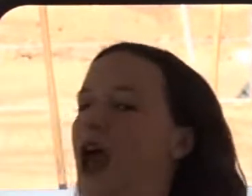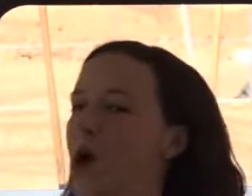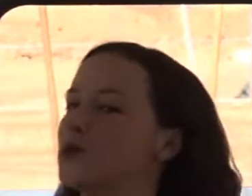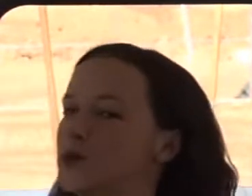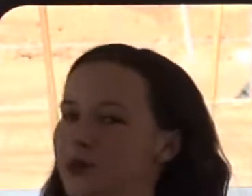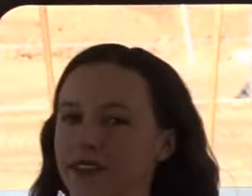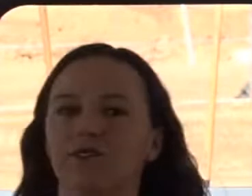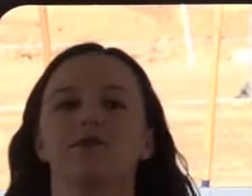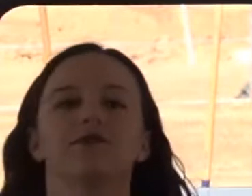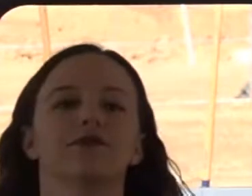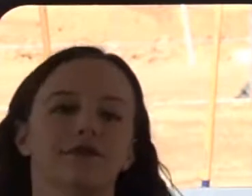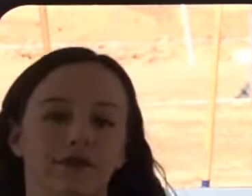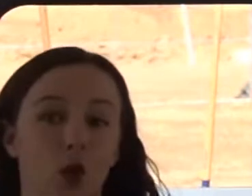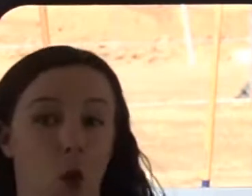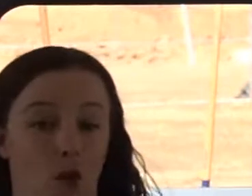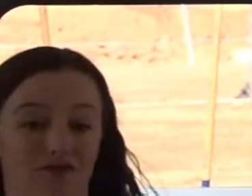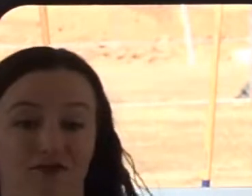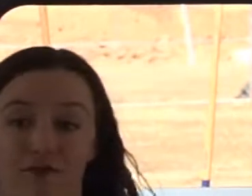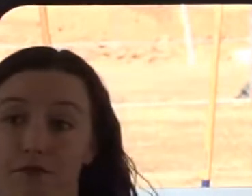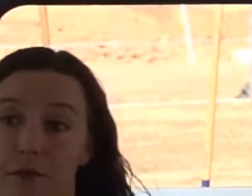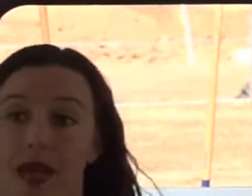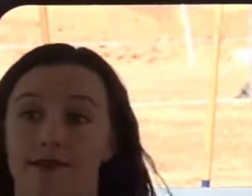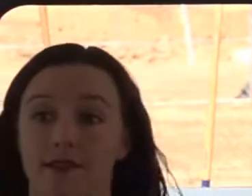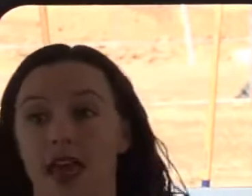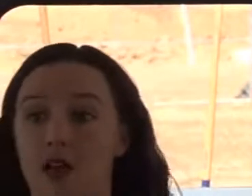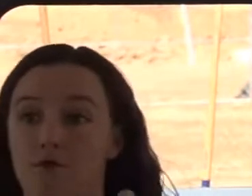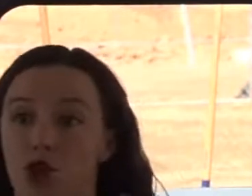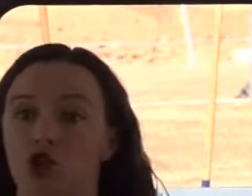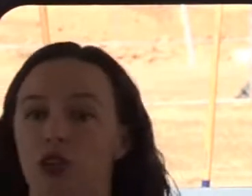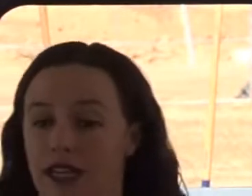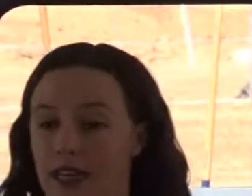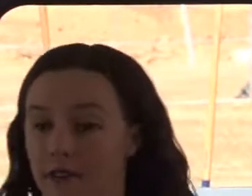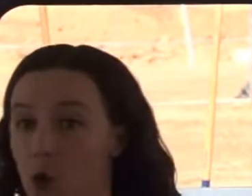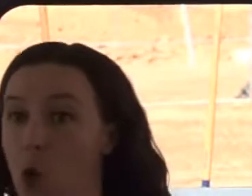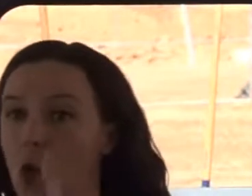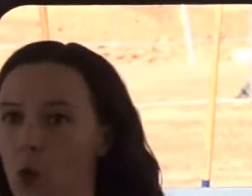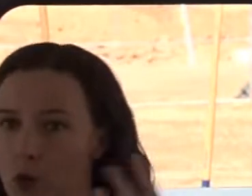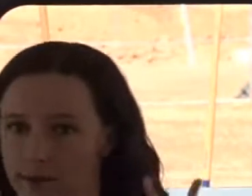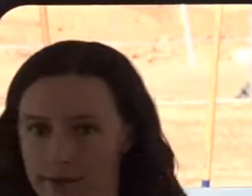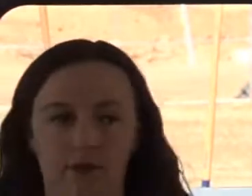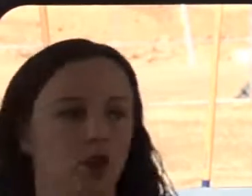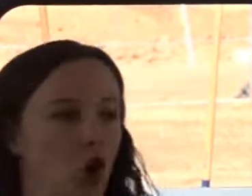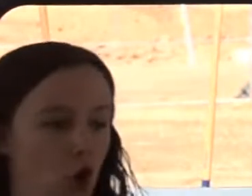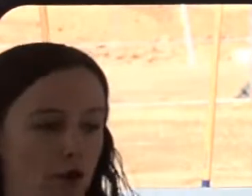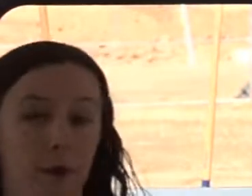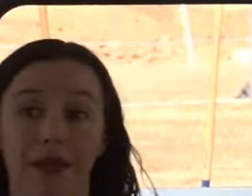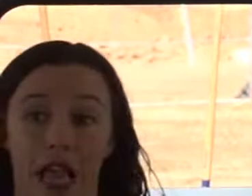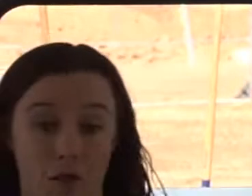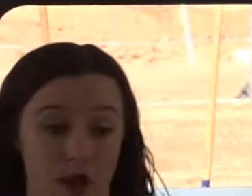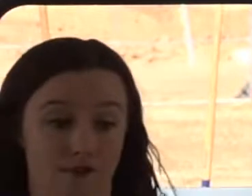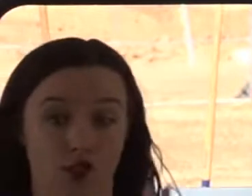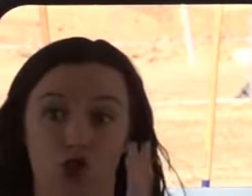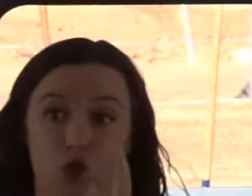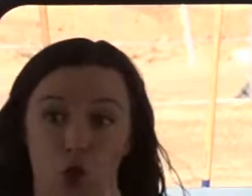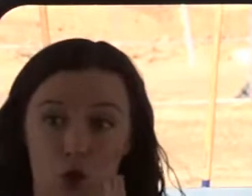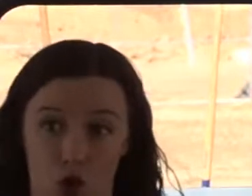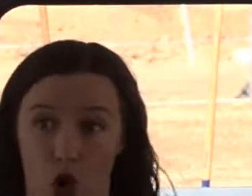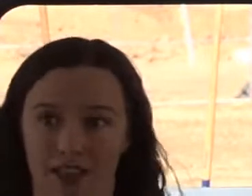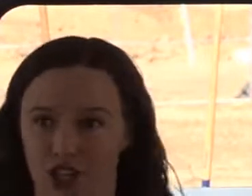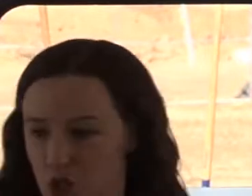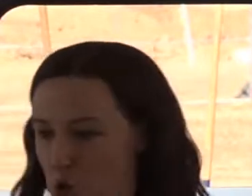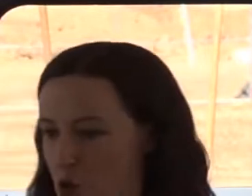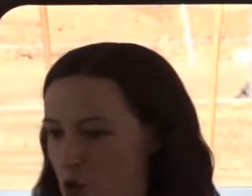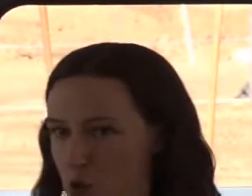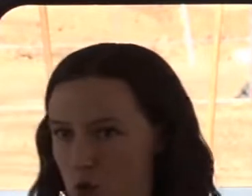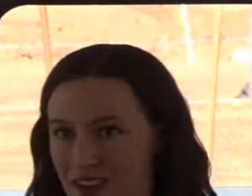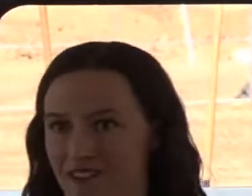it. You know, and we passed that measure in 2016, and Clovis Community College became an official college in 2015,